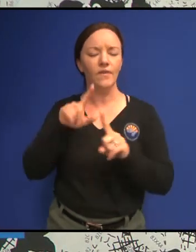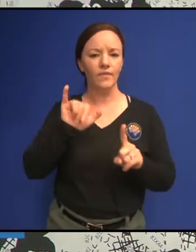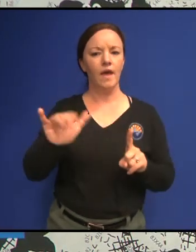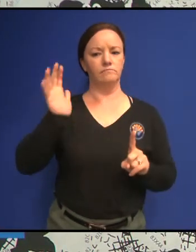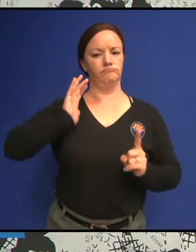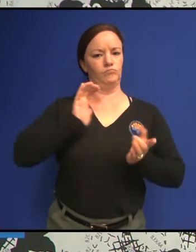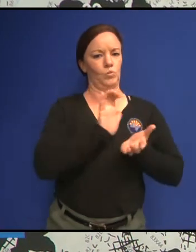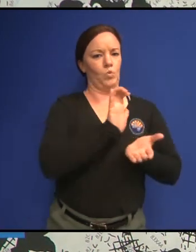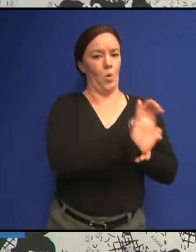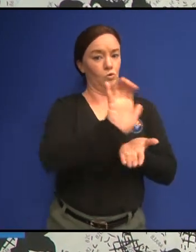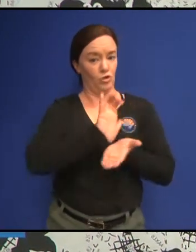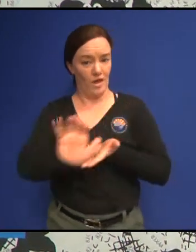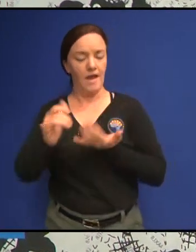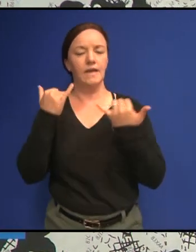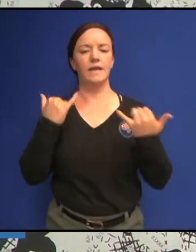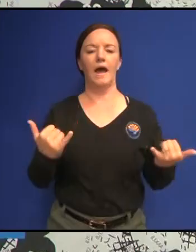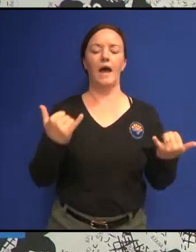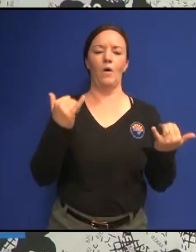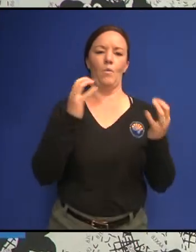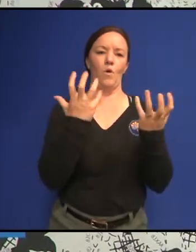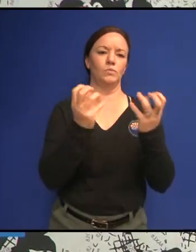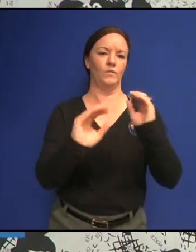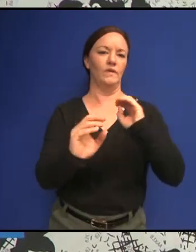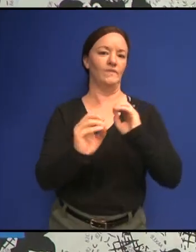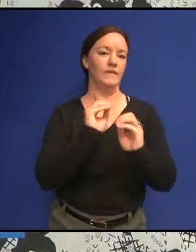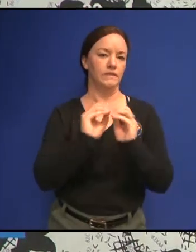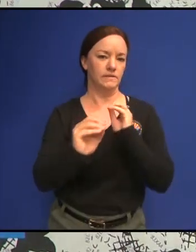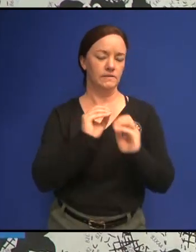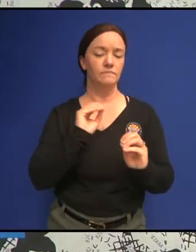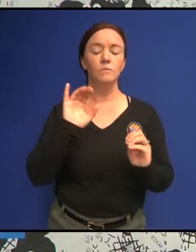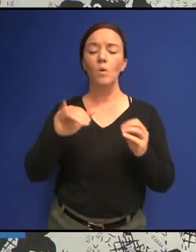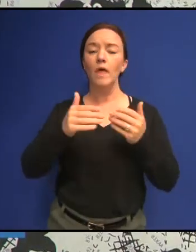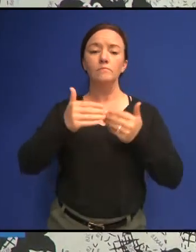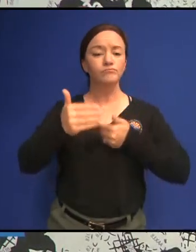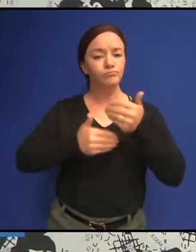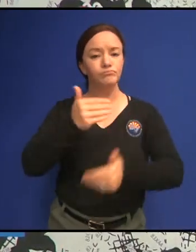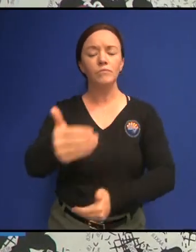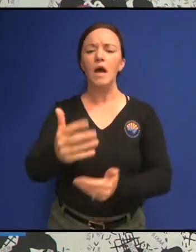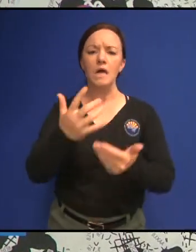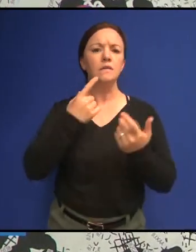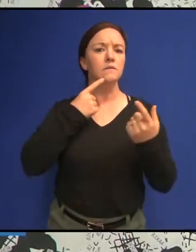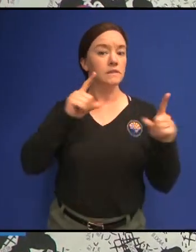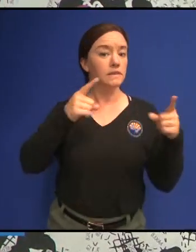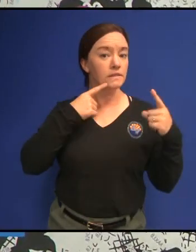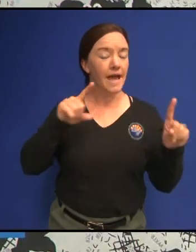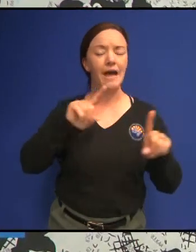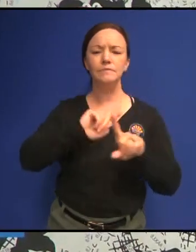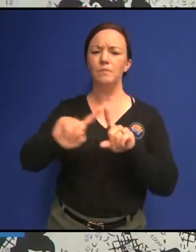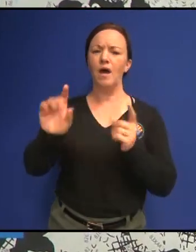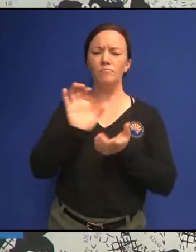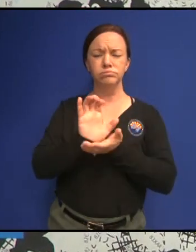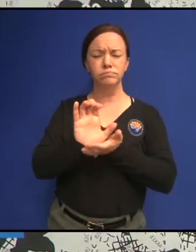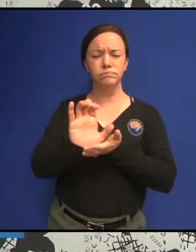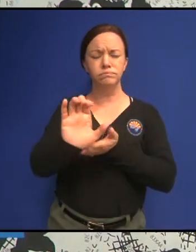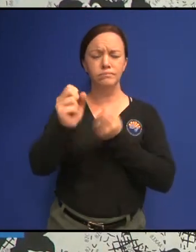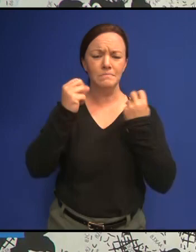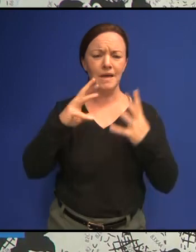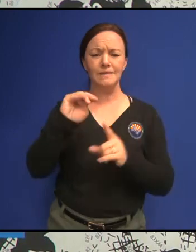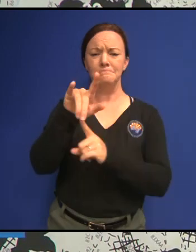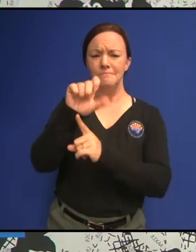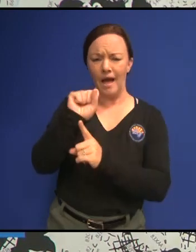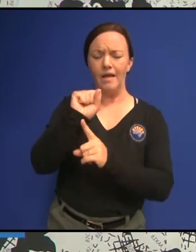suppression efforts. So that's ongoing. We're having a lot of success, but there is a lot of miles of dozer line out there, so it'll take a